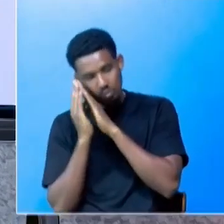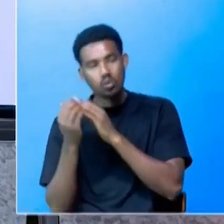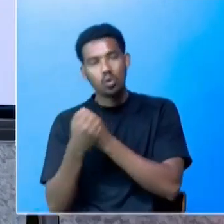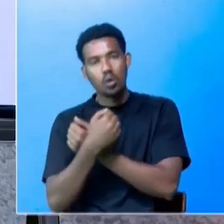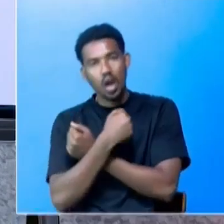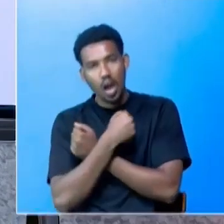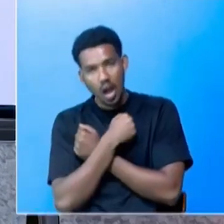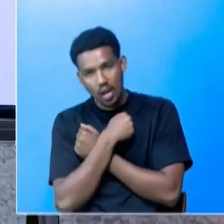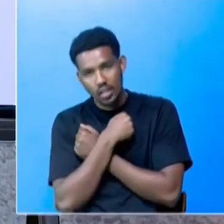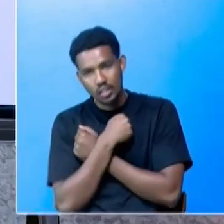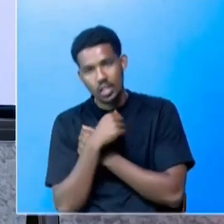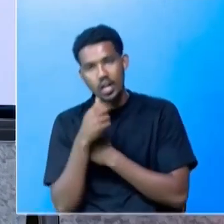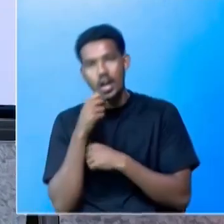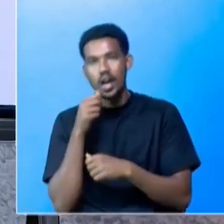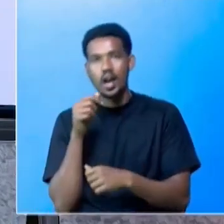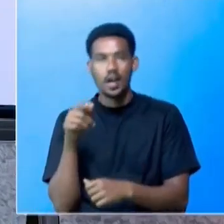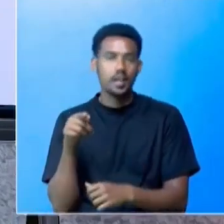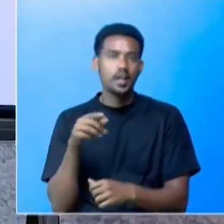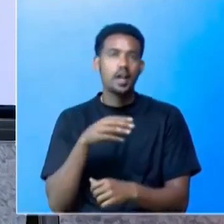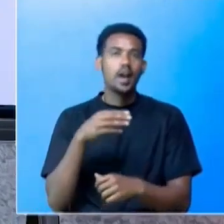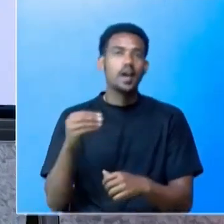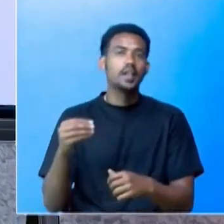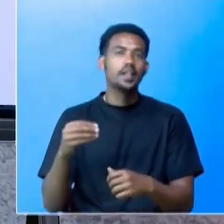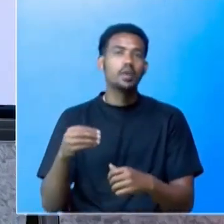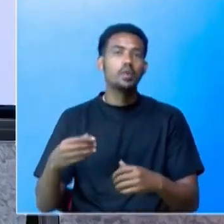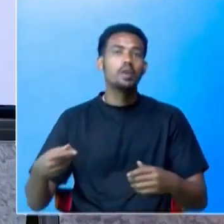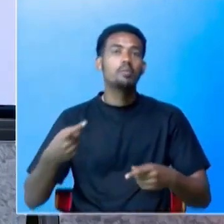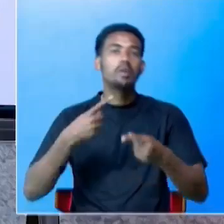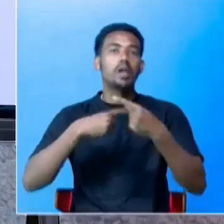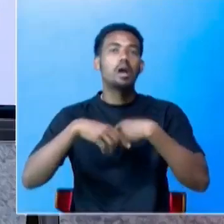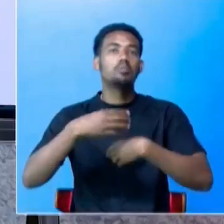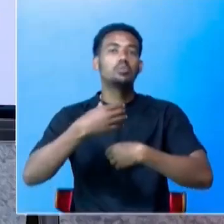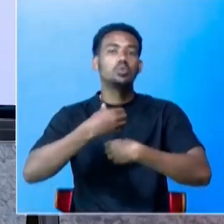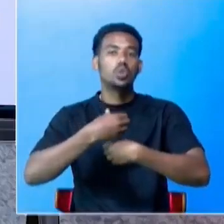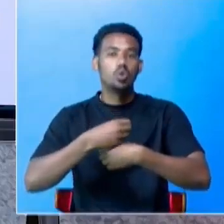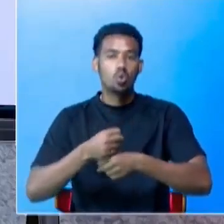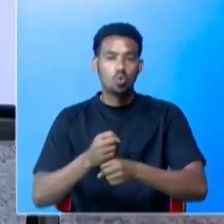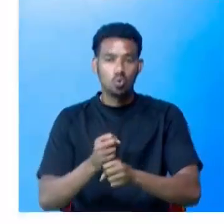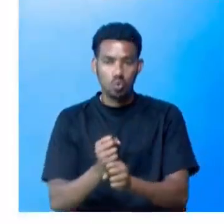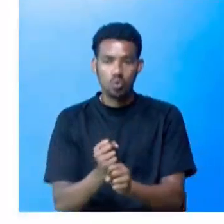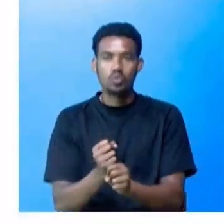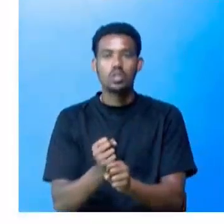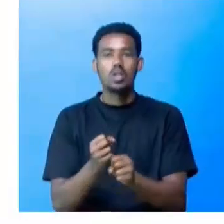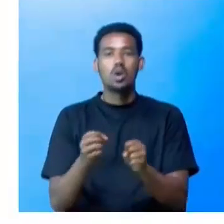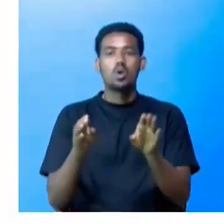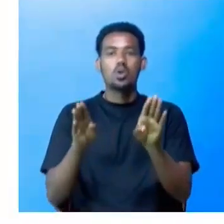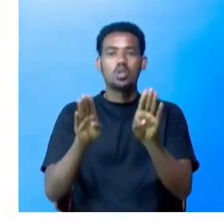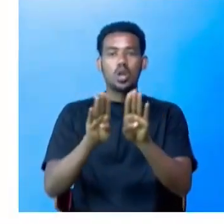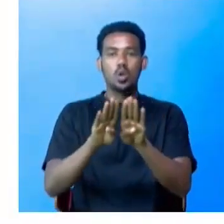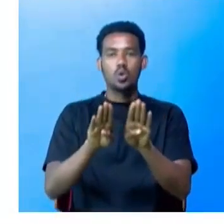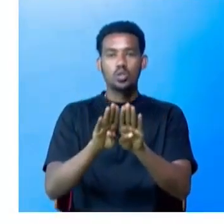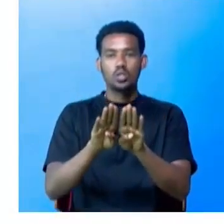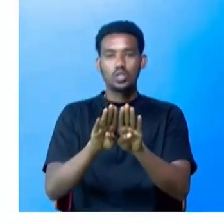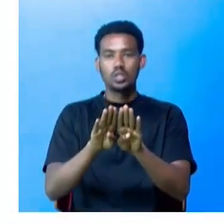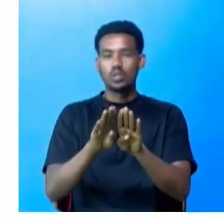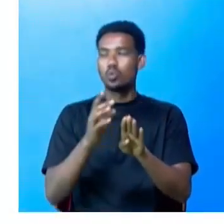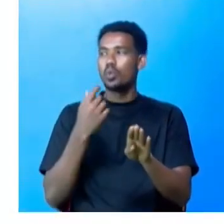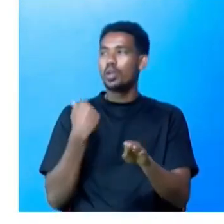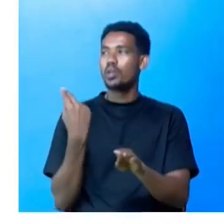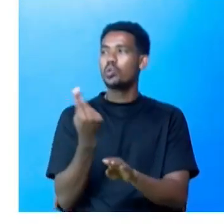I hug her. And also when we come to the conclusion or the closing part, we are